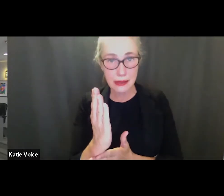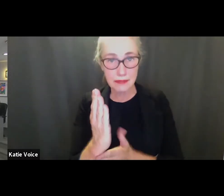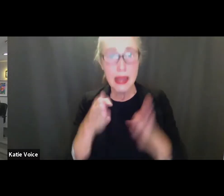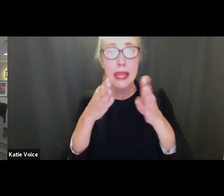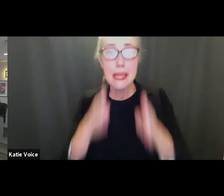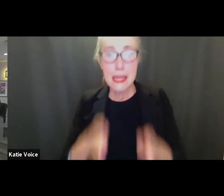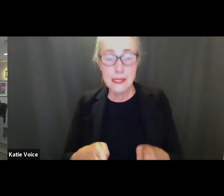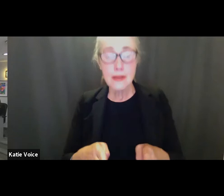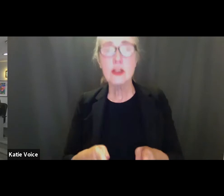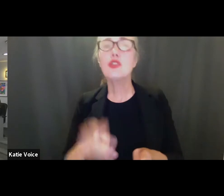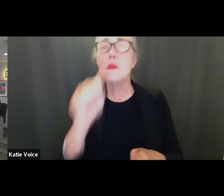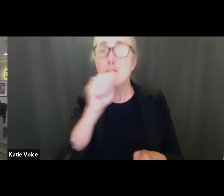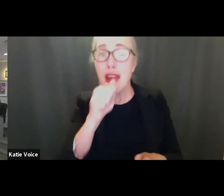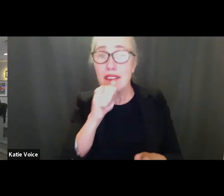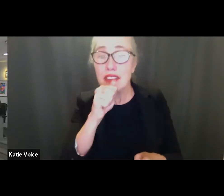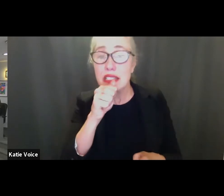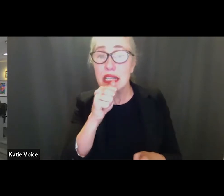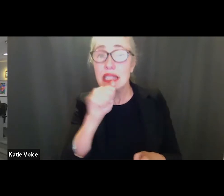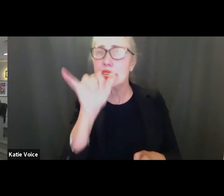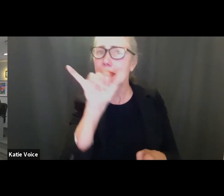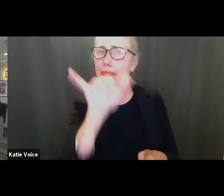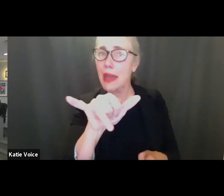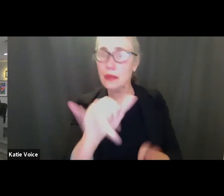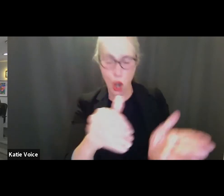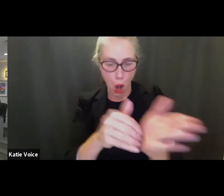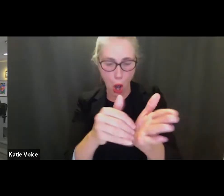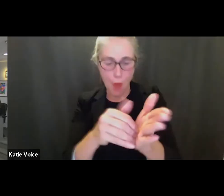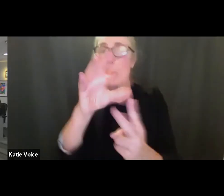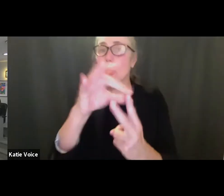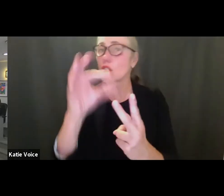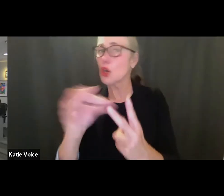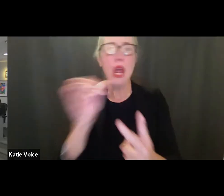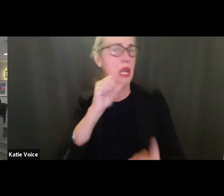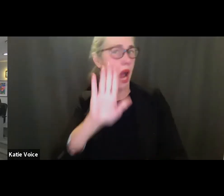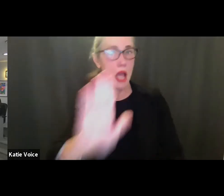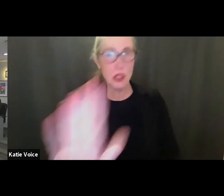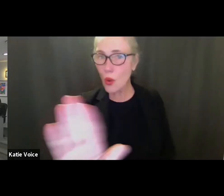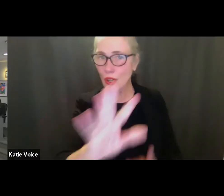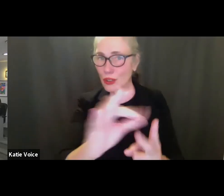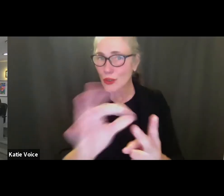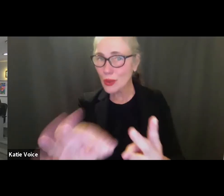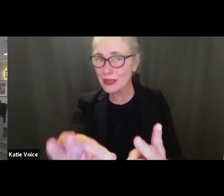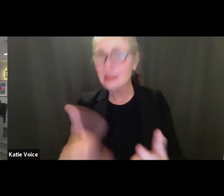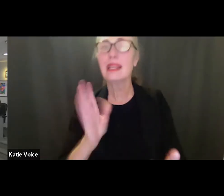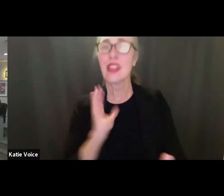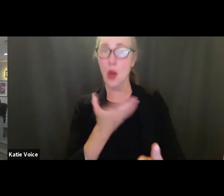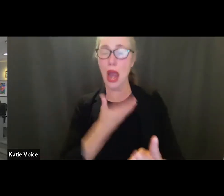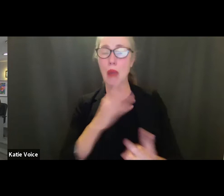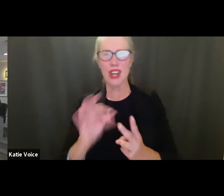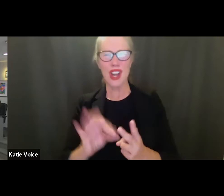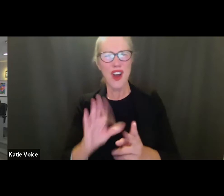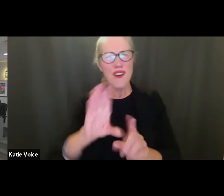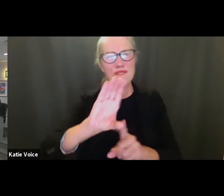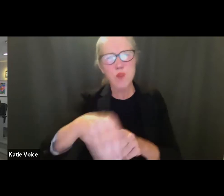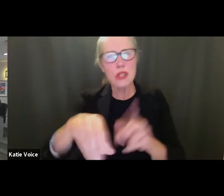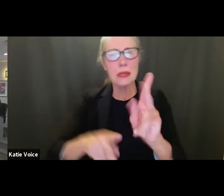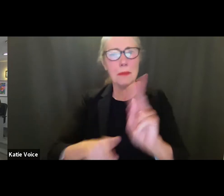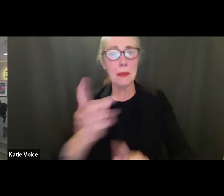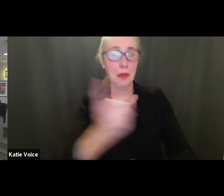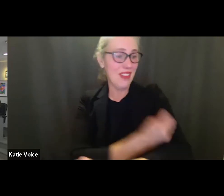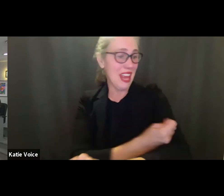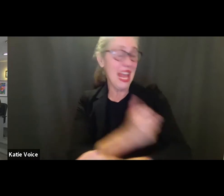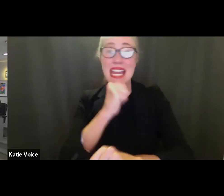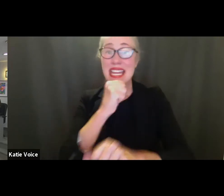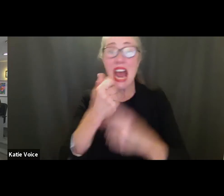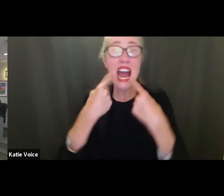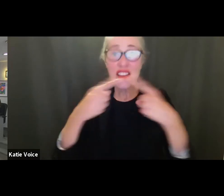individual privacy is part of that. Our medical choices are not yours. Coercing people into a vaccine that is not